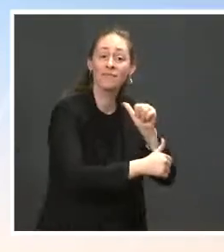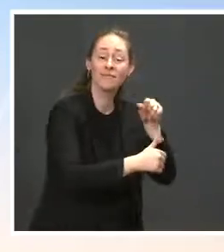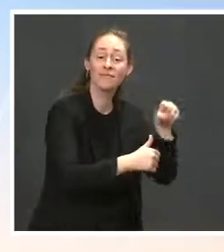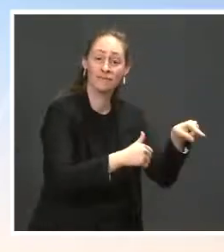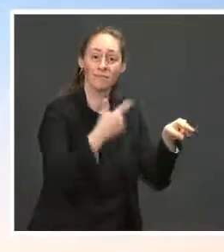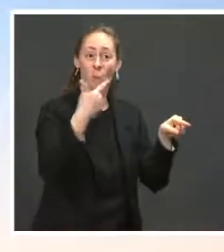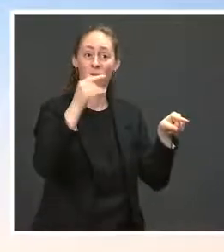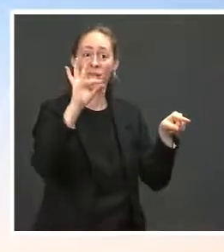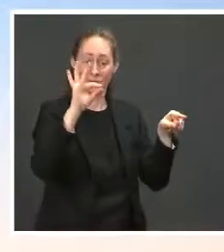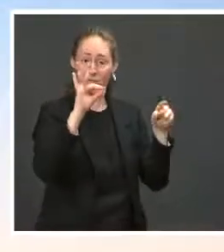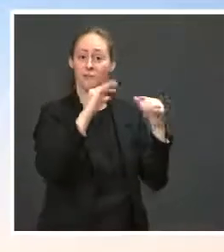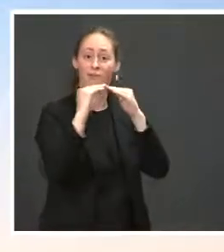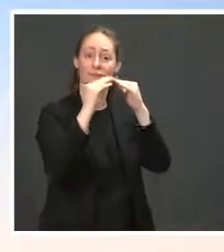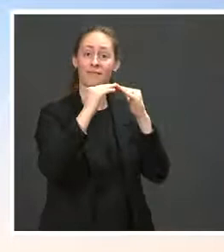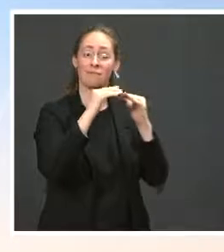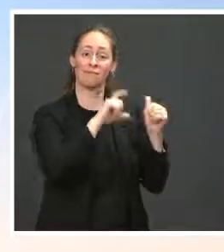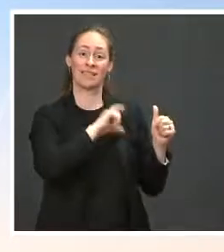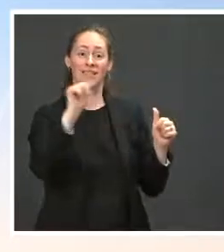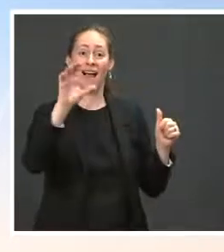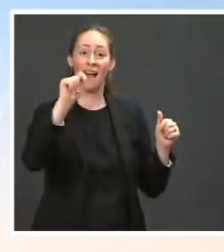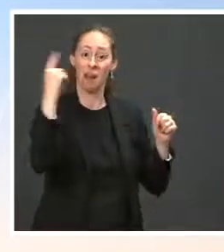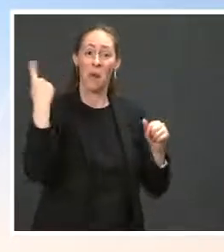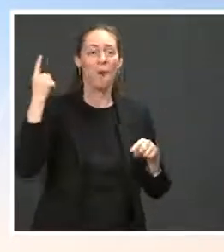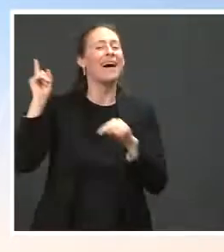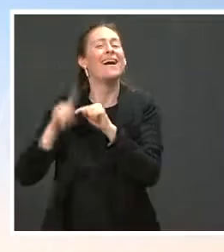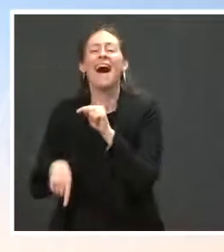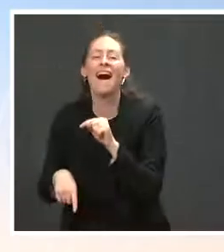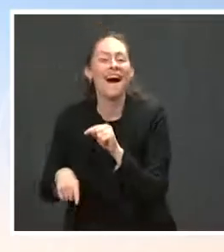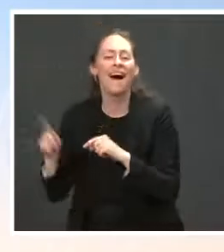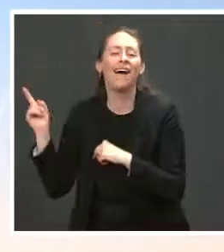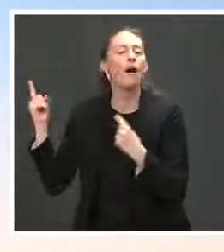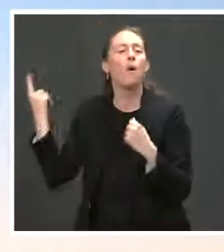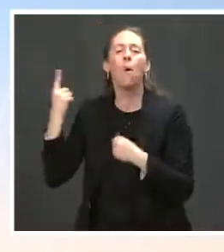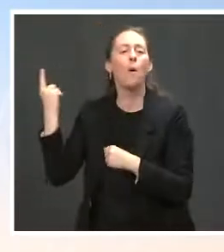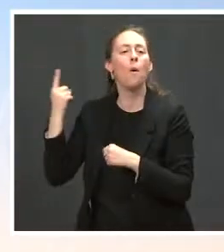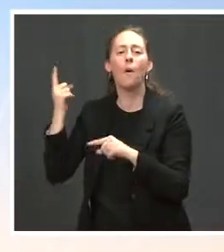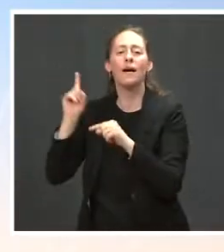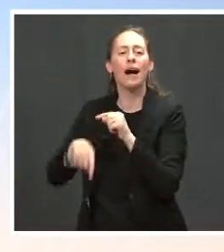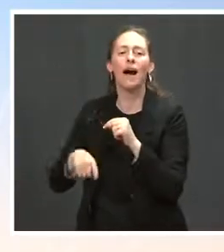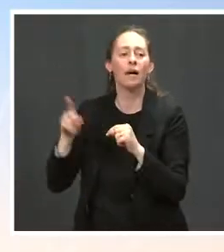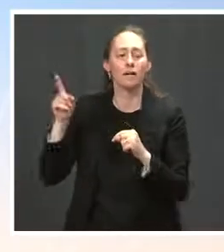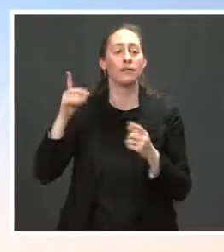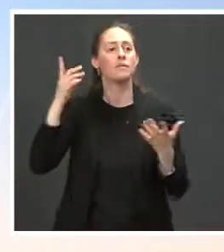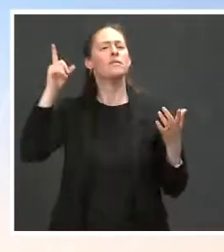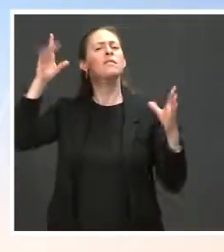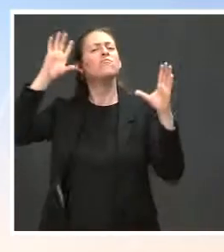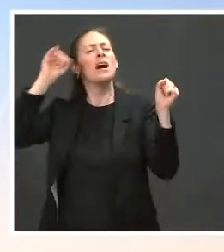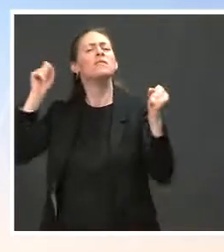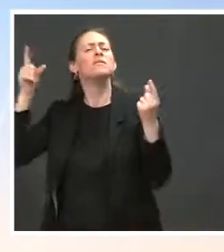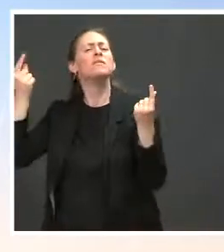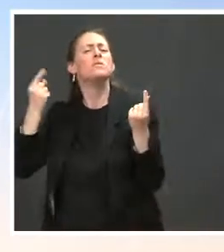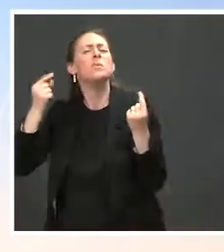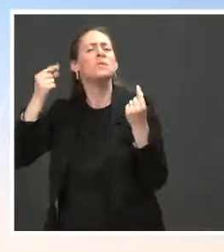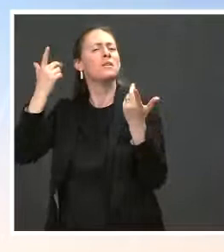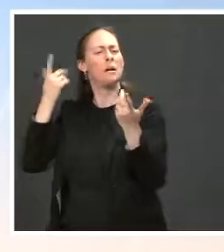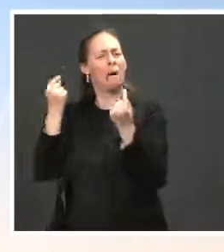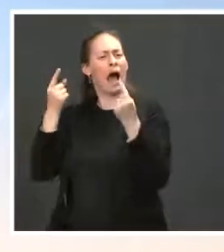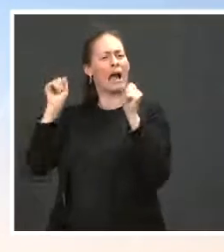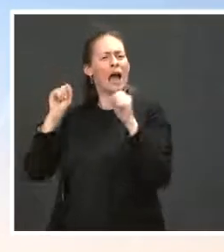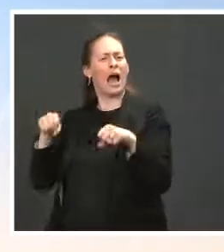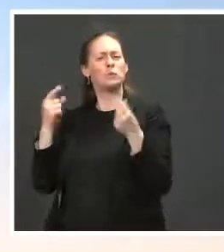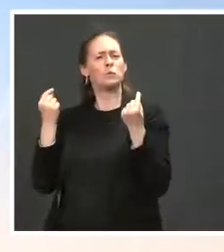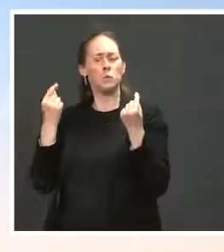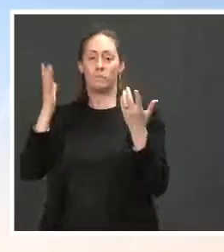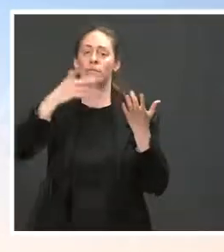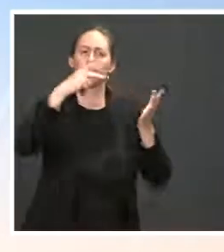How does he see his role in getting the George Floyd bill passed? Well, his role is to work with leaders in Congress, as he has, being in touch